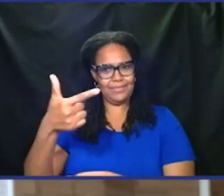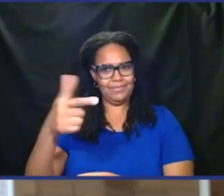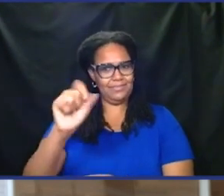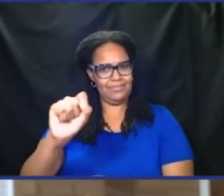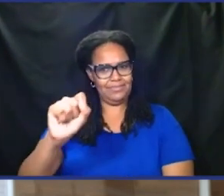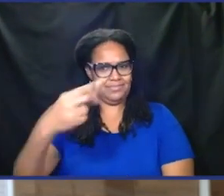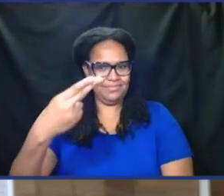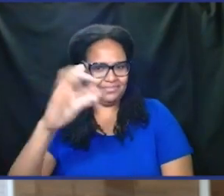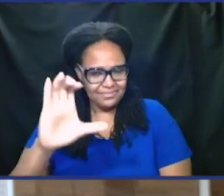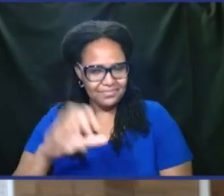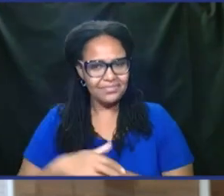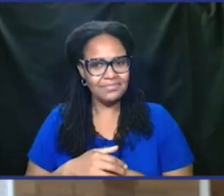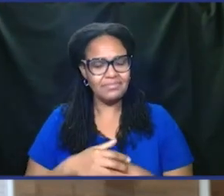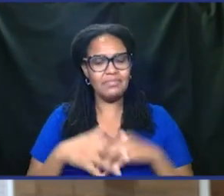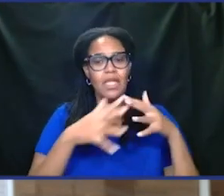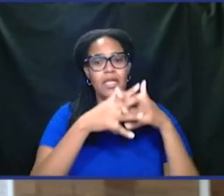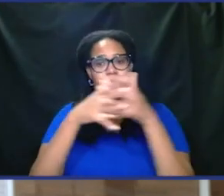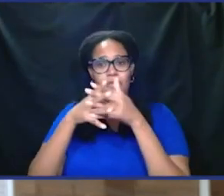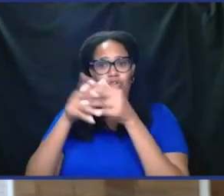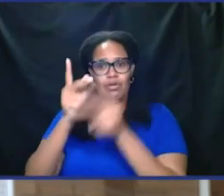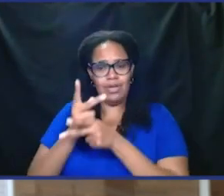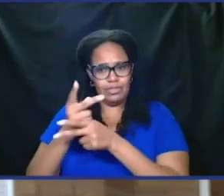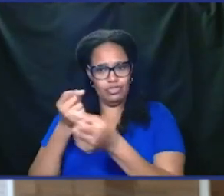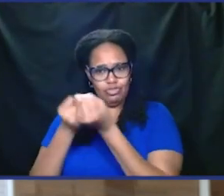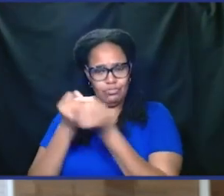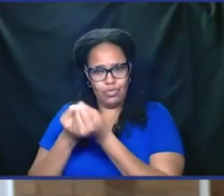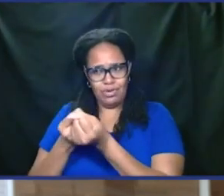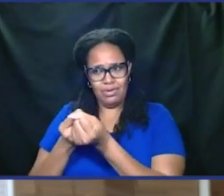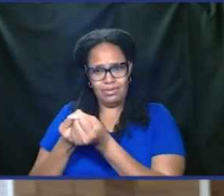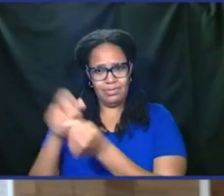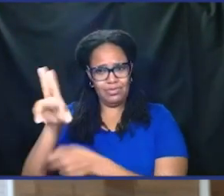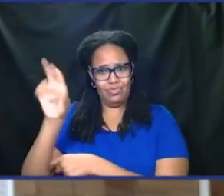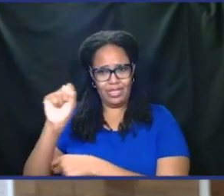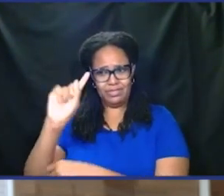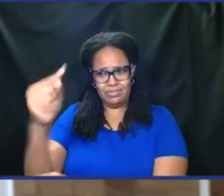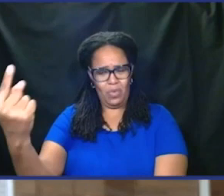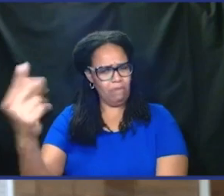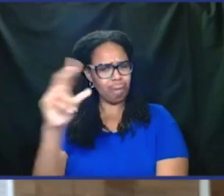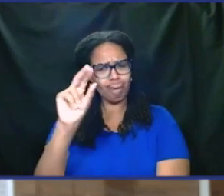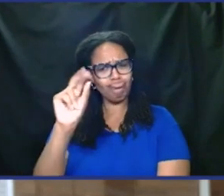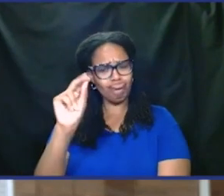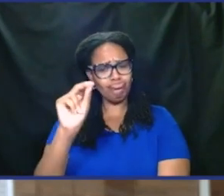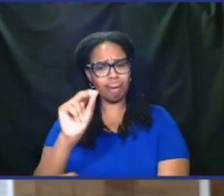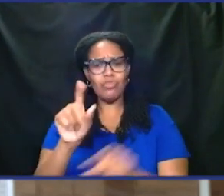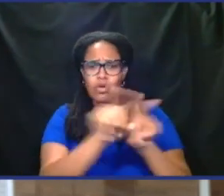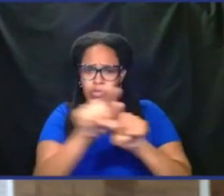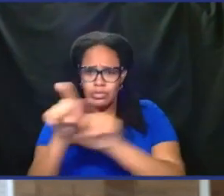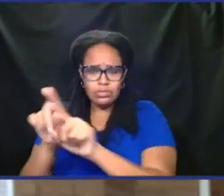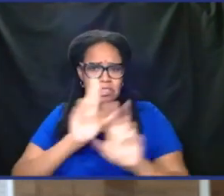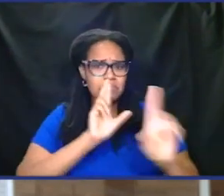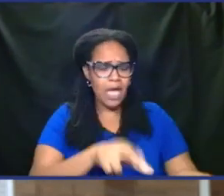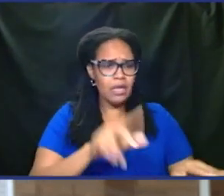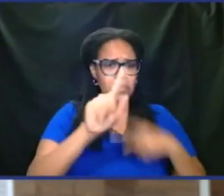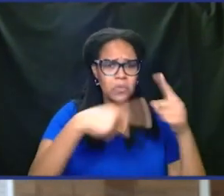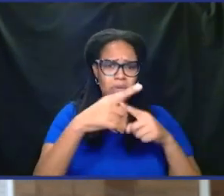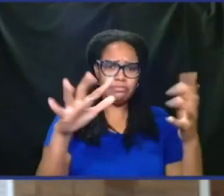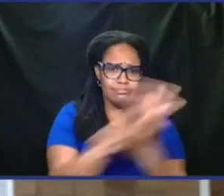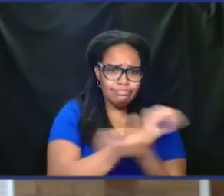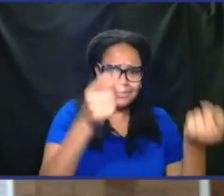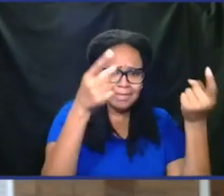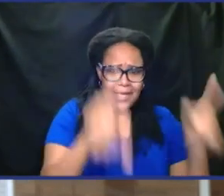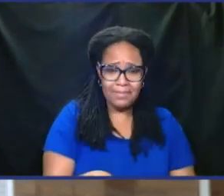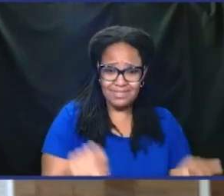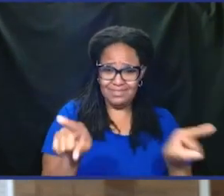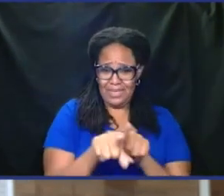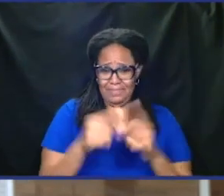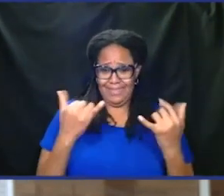And Americare's support in the U.S. doesn't stop there. Americare's also responds to disasters, including just this year, Hurricanes